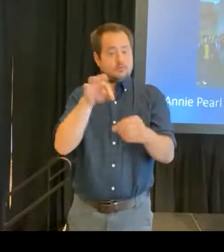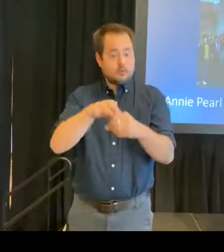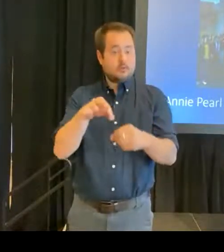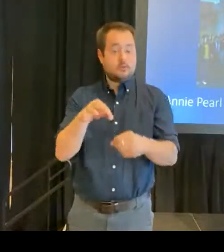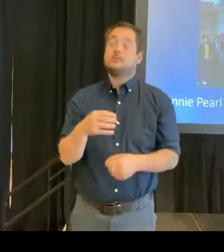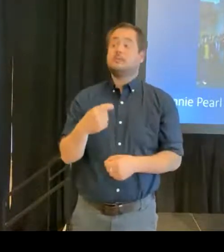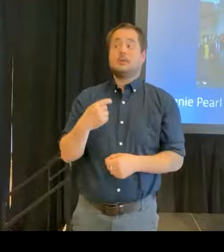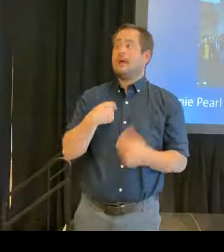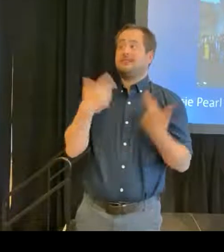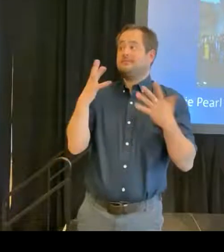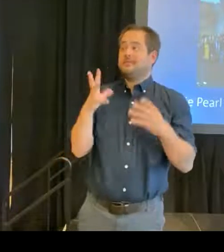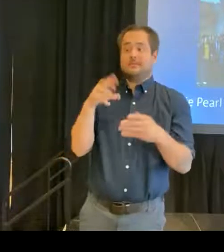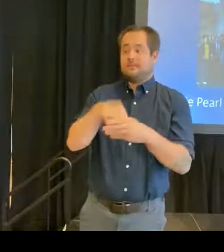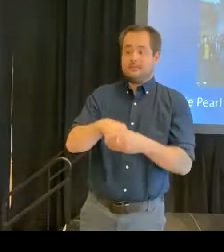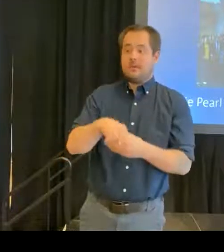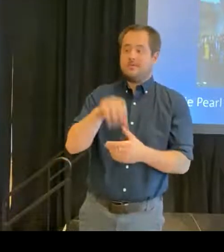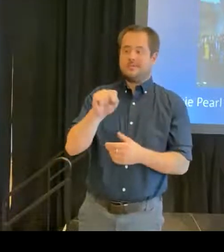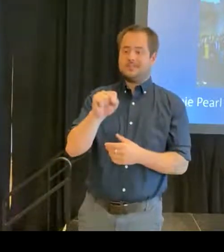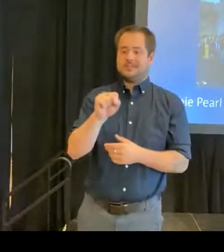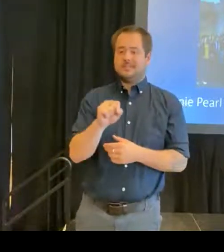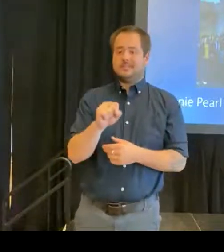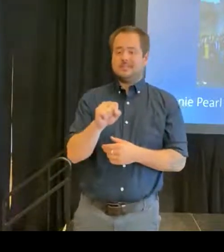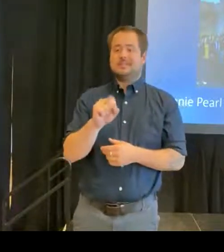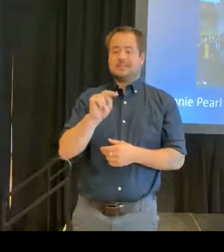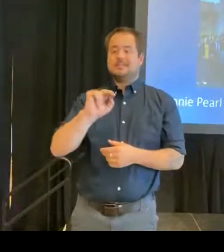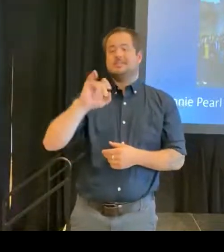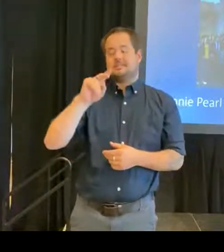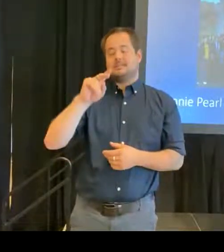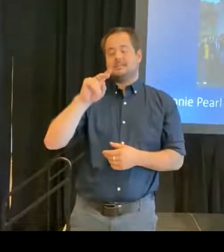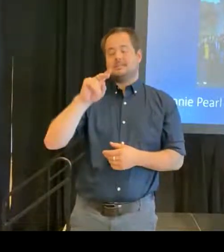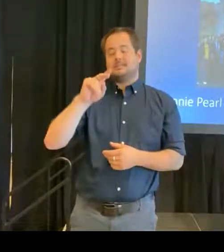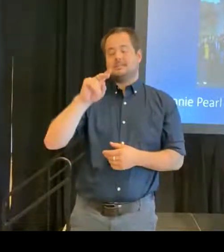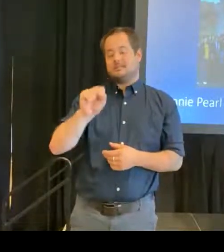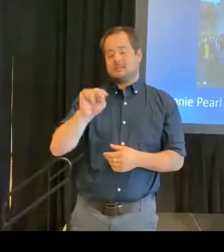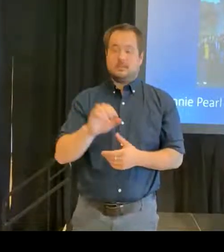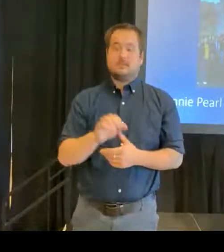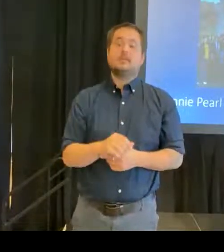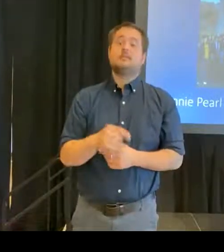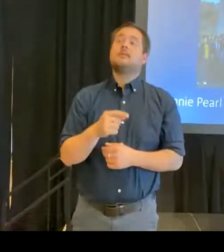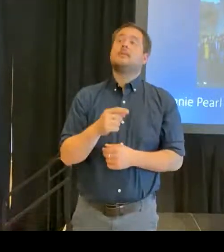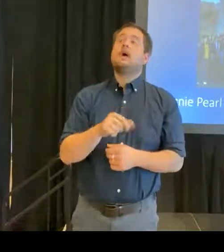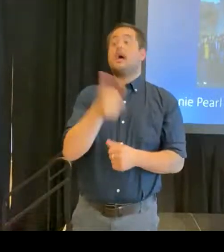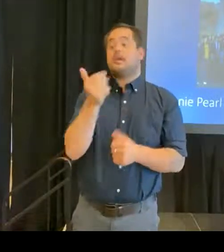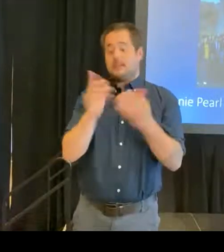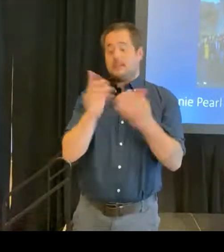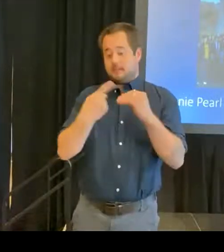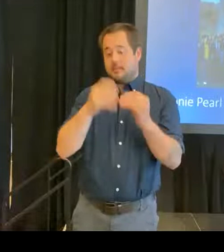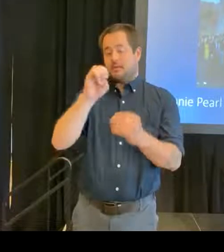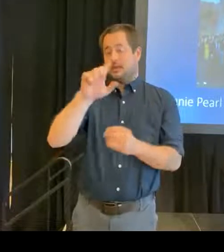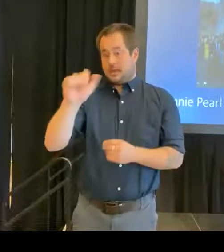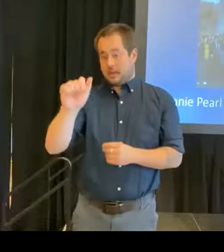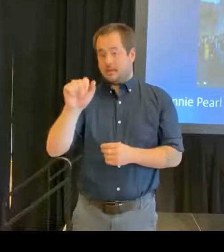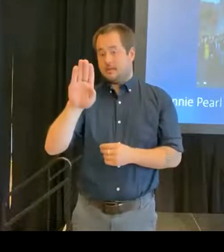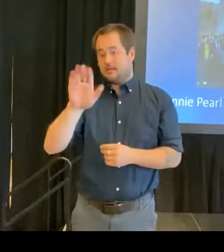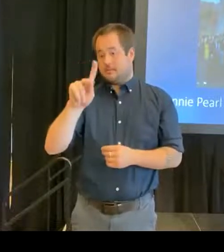already involved in SNCC. And there's one thing about Ella Baker, she knew